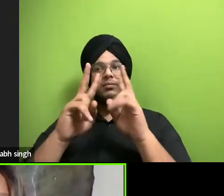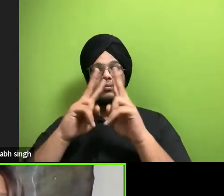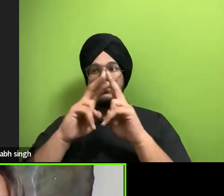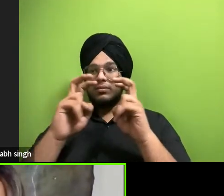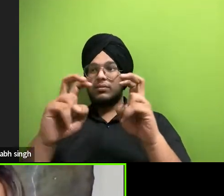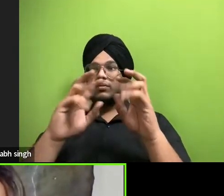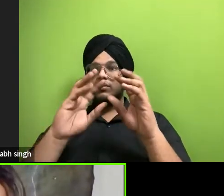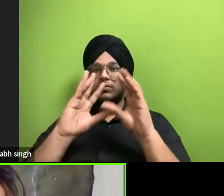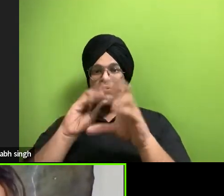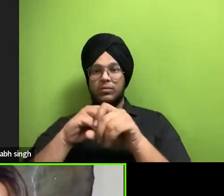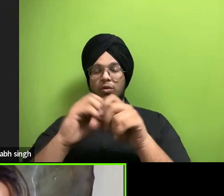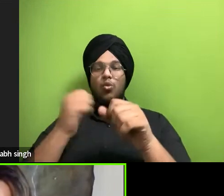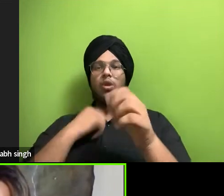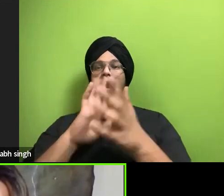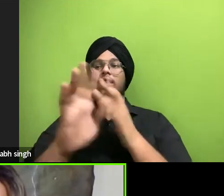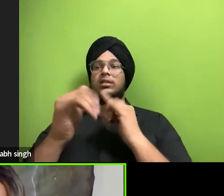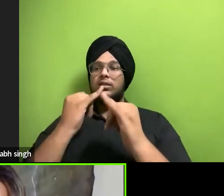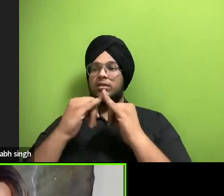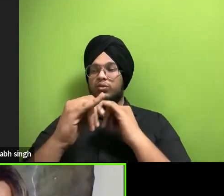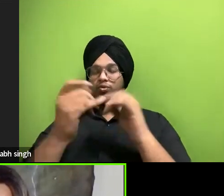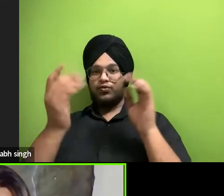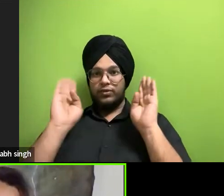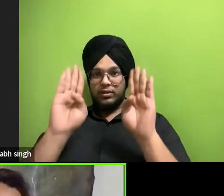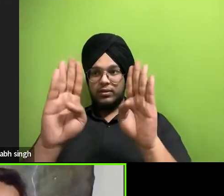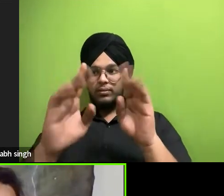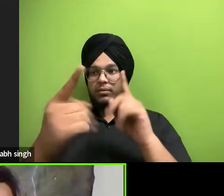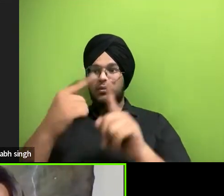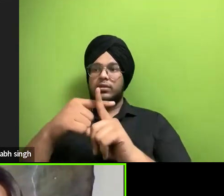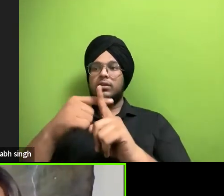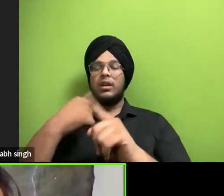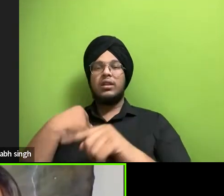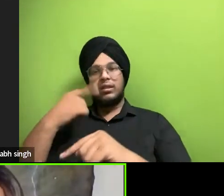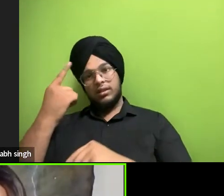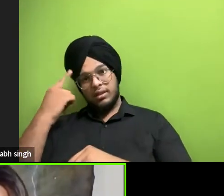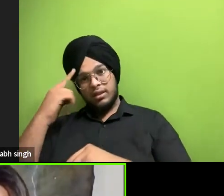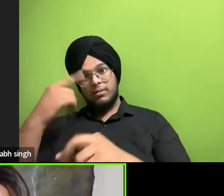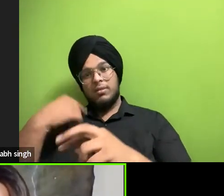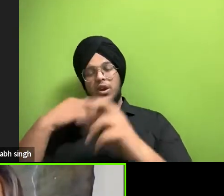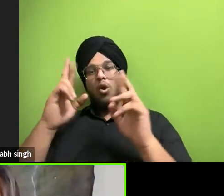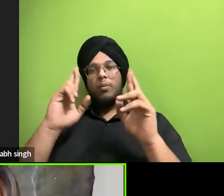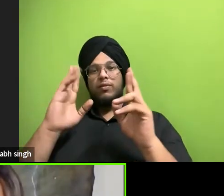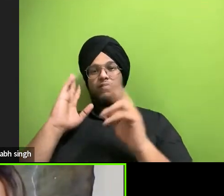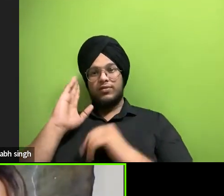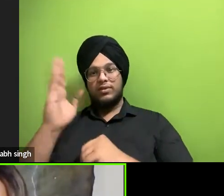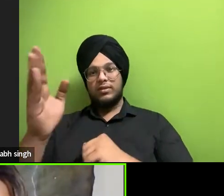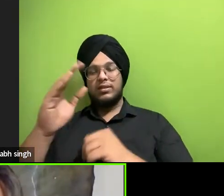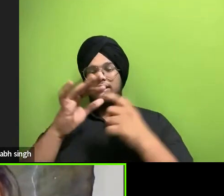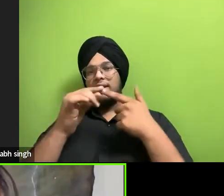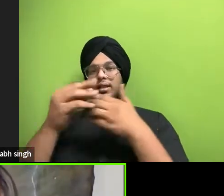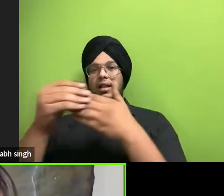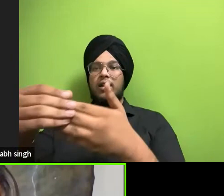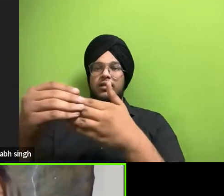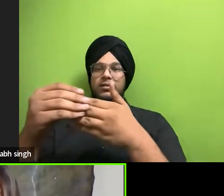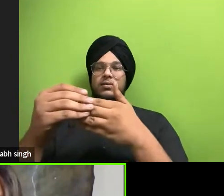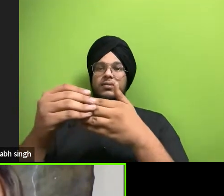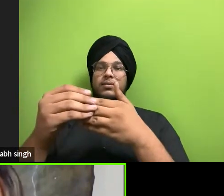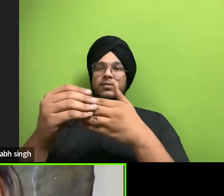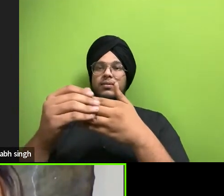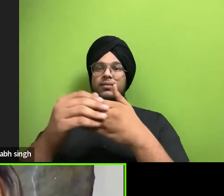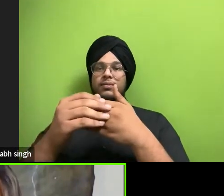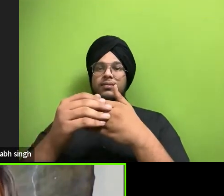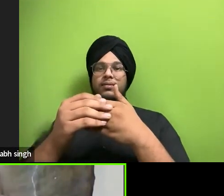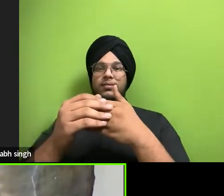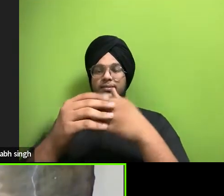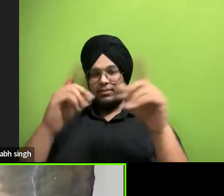bringing our histories to the front, I think as if my whole career was leading towards it. It was never an